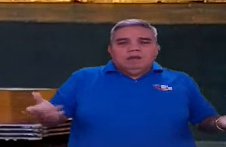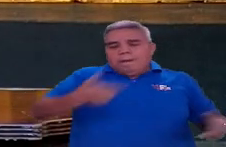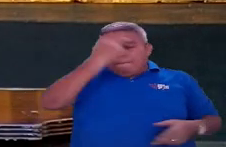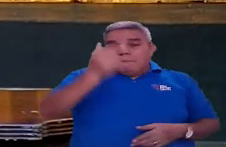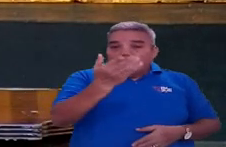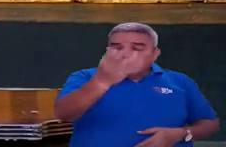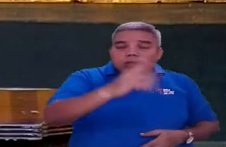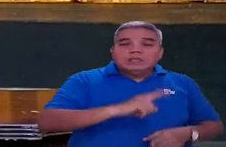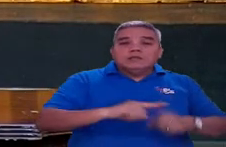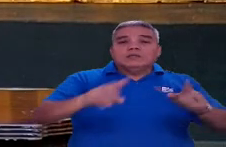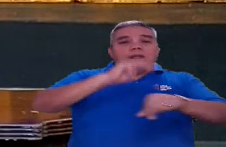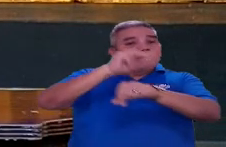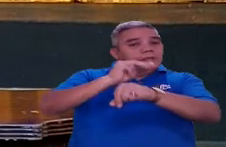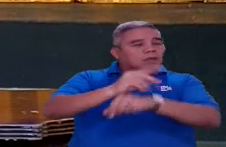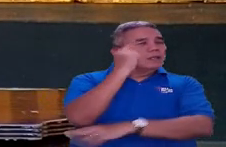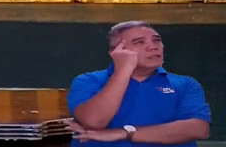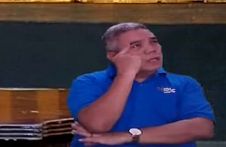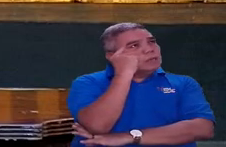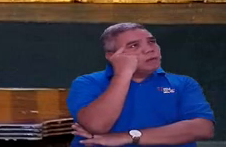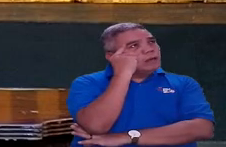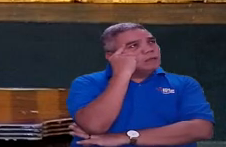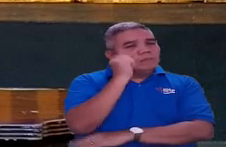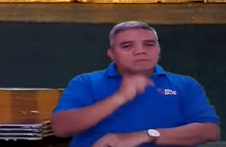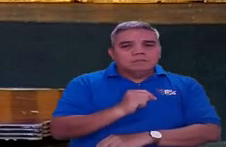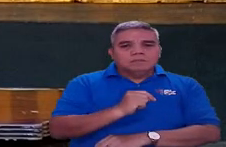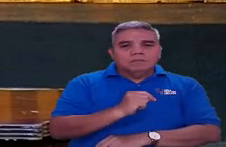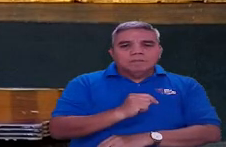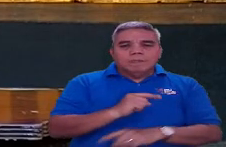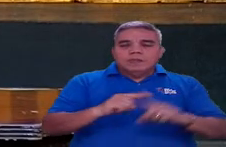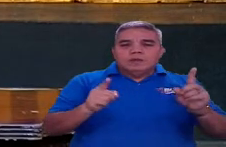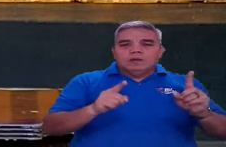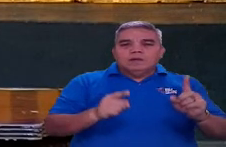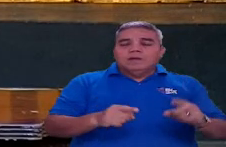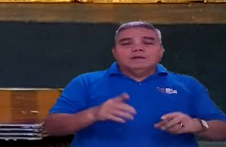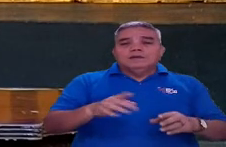Because if you are going to meditate and think about it,